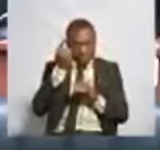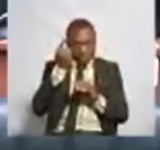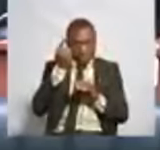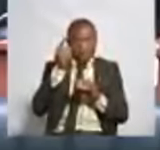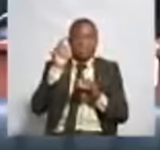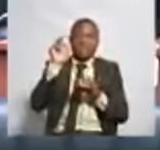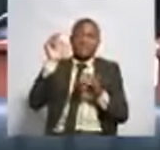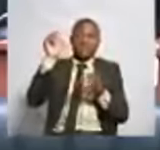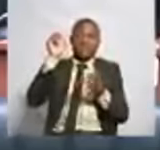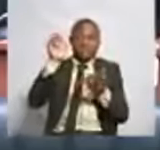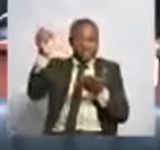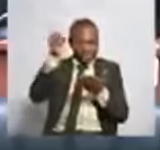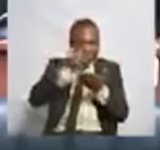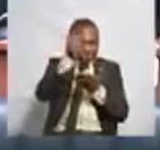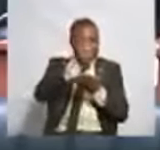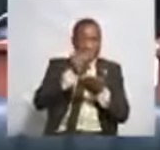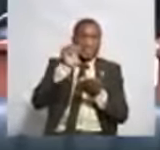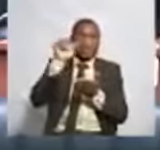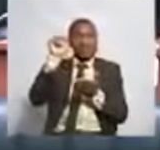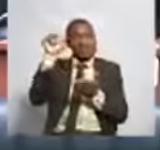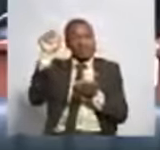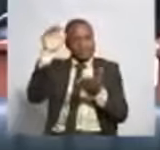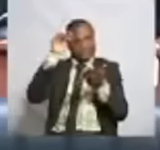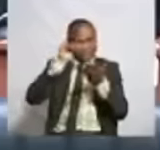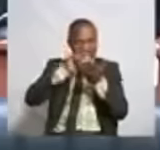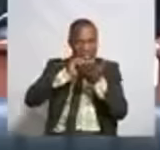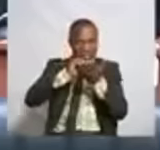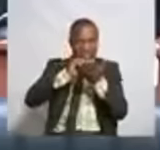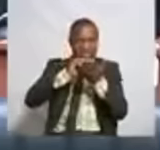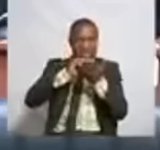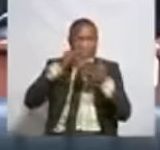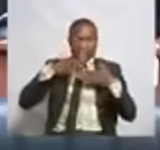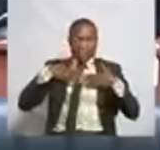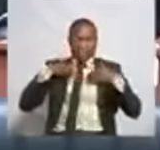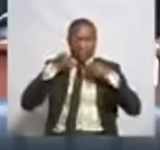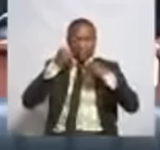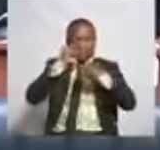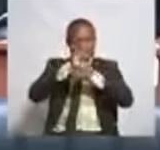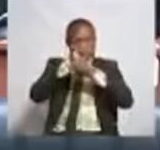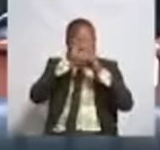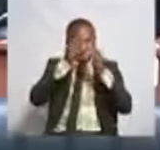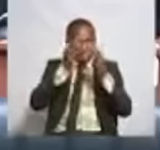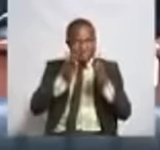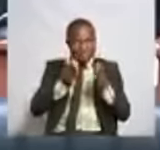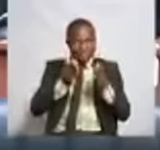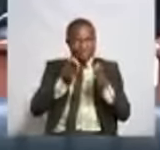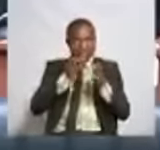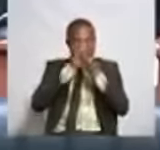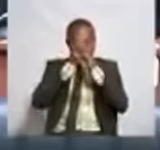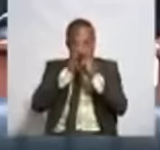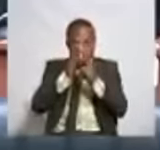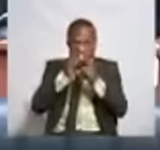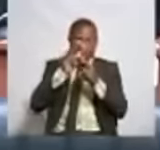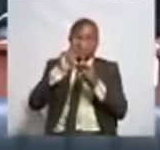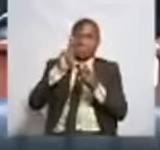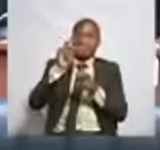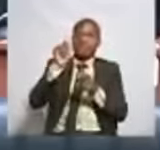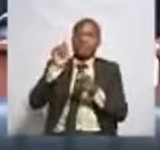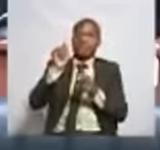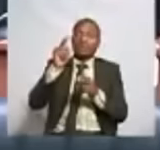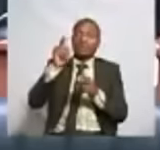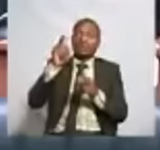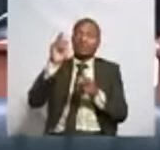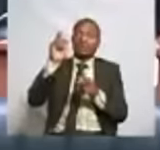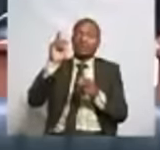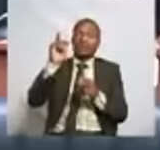employ 11,000 nurses, frontline health workers, Honorable Kangombe, is reason